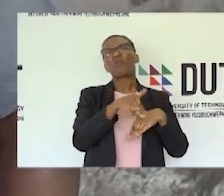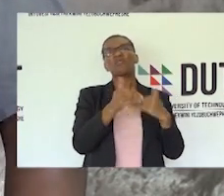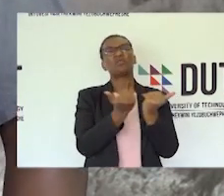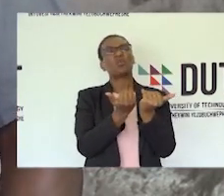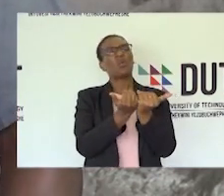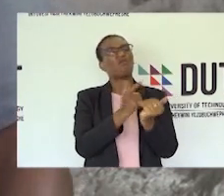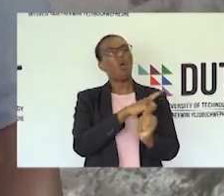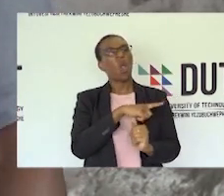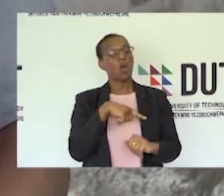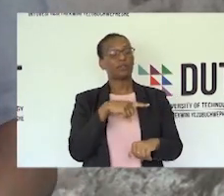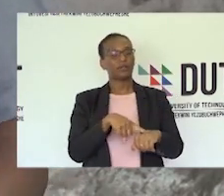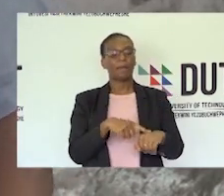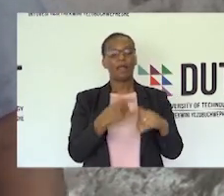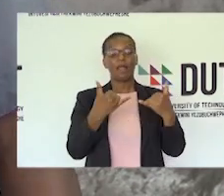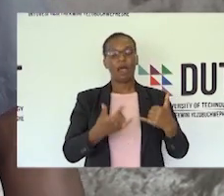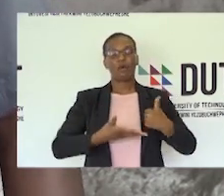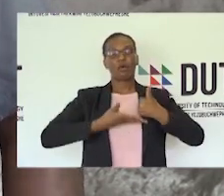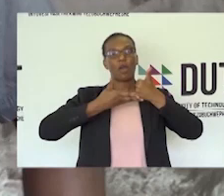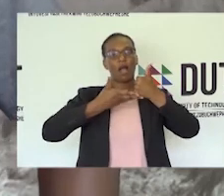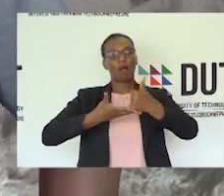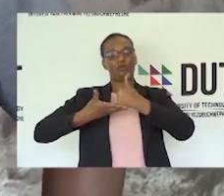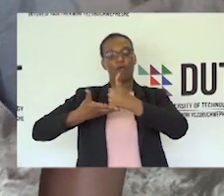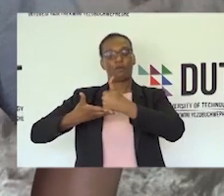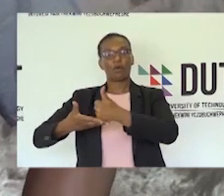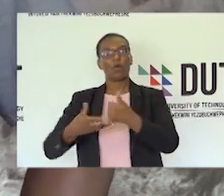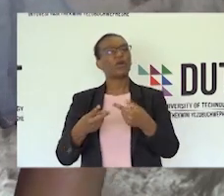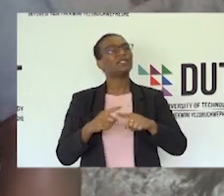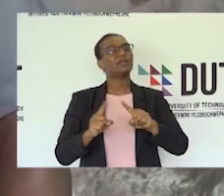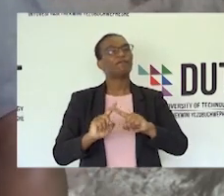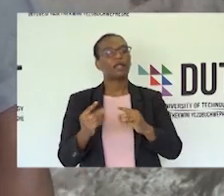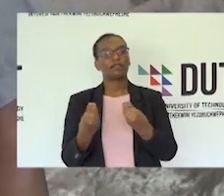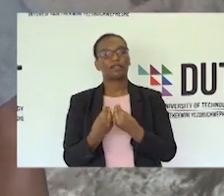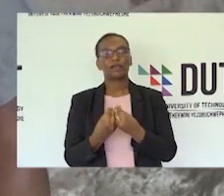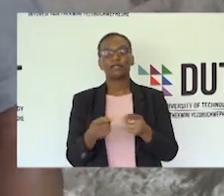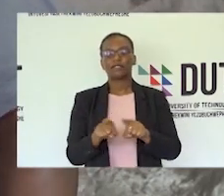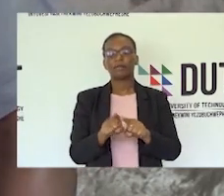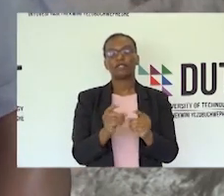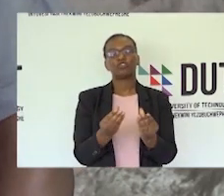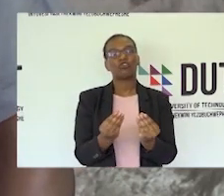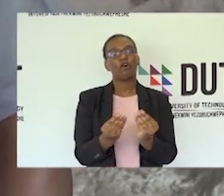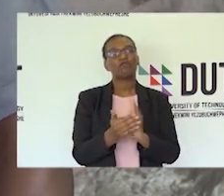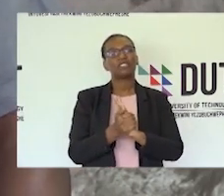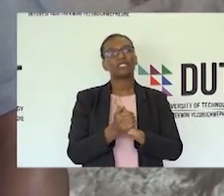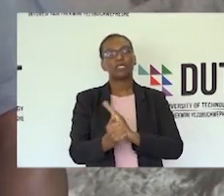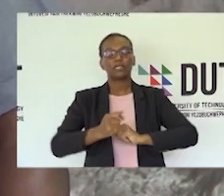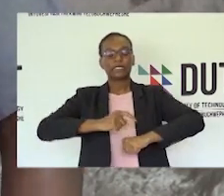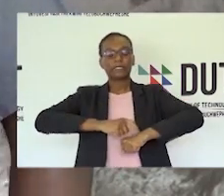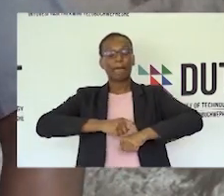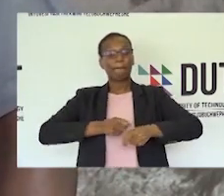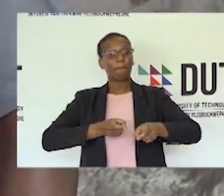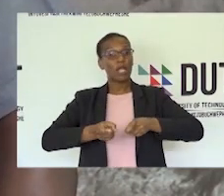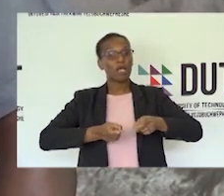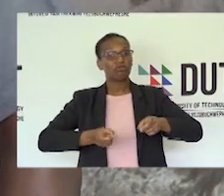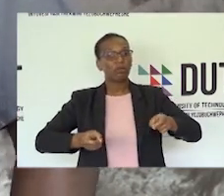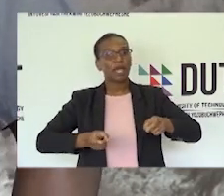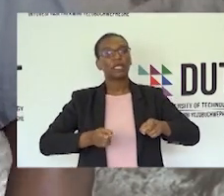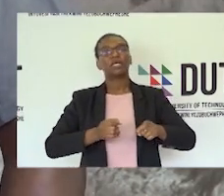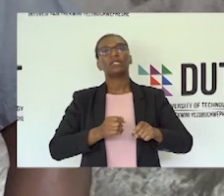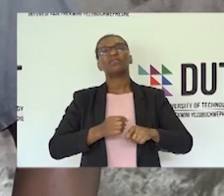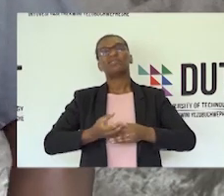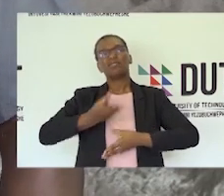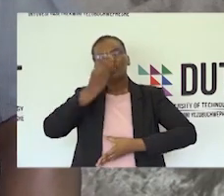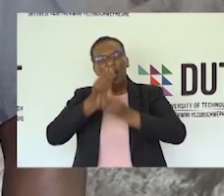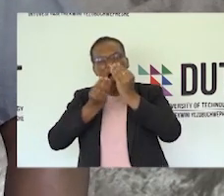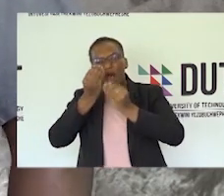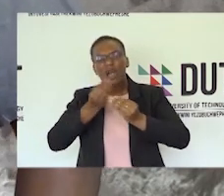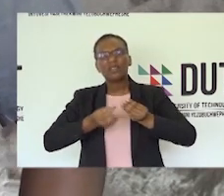while. We are here to help you with a variety of things, such as your soft skills, your time management, study